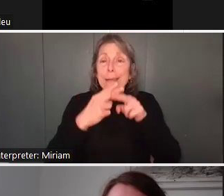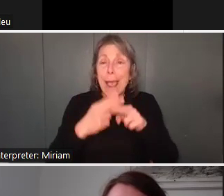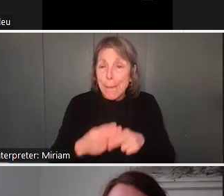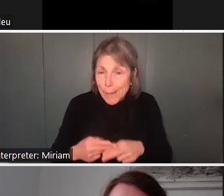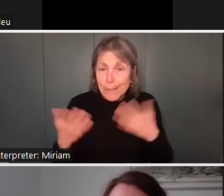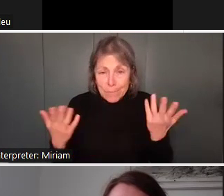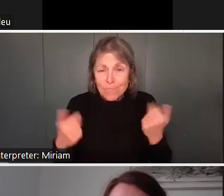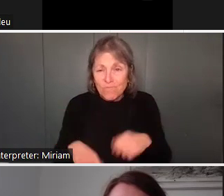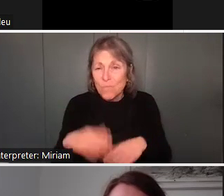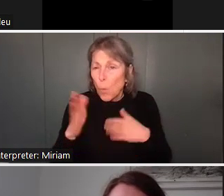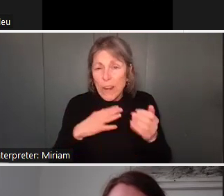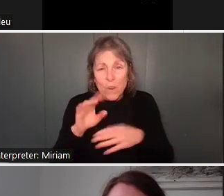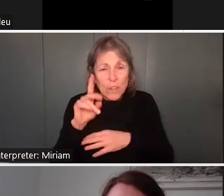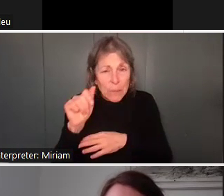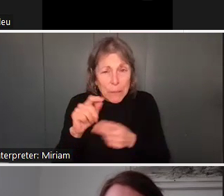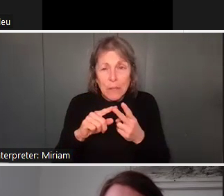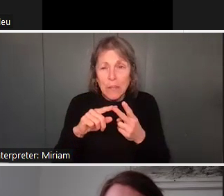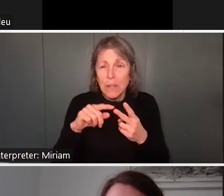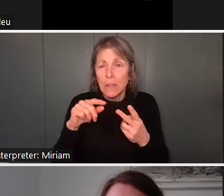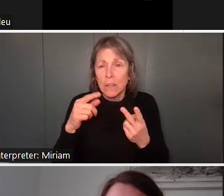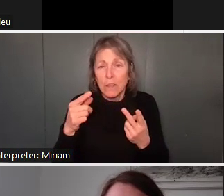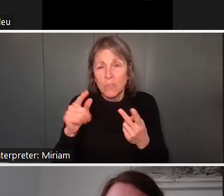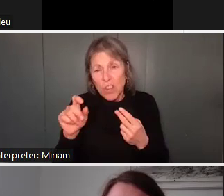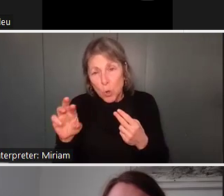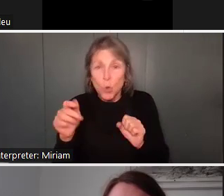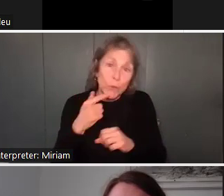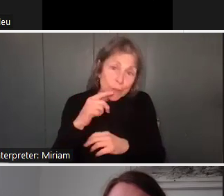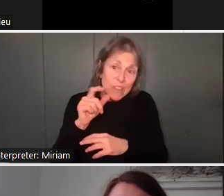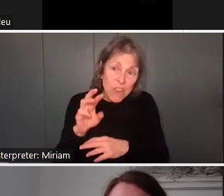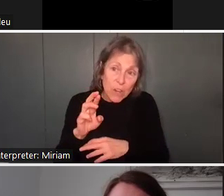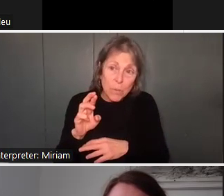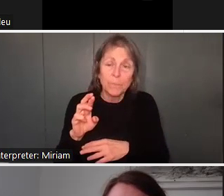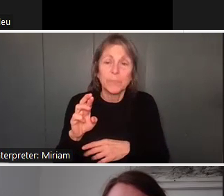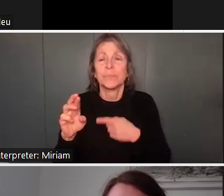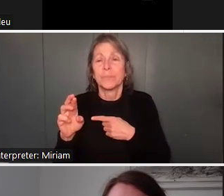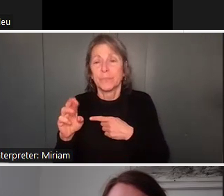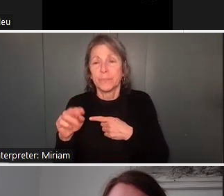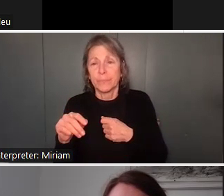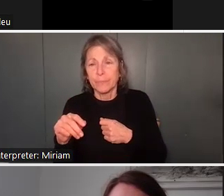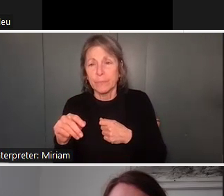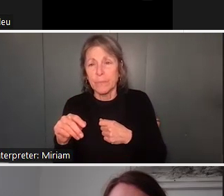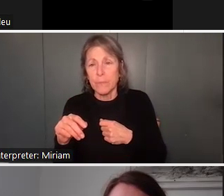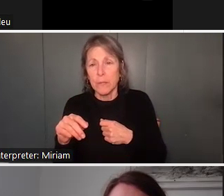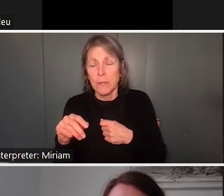things: disability, gender, I mean, yes, you could say gender. Including but Let not me